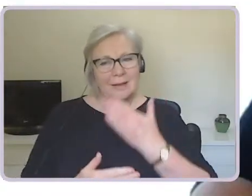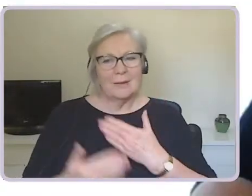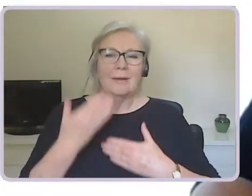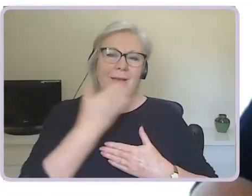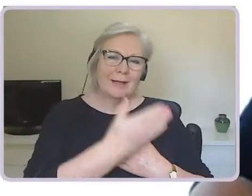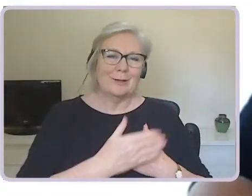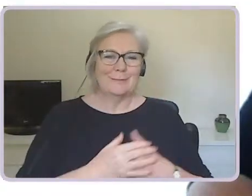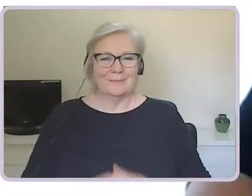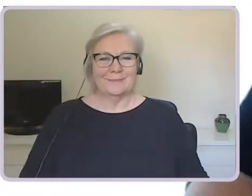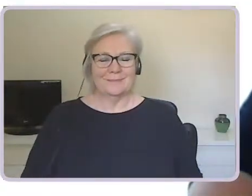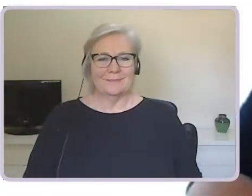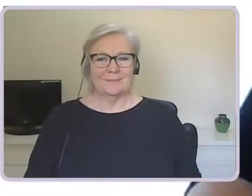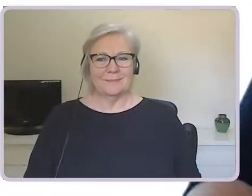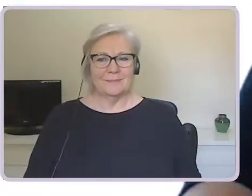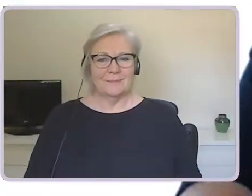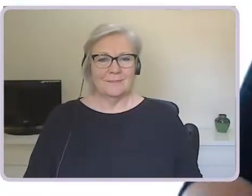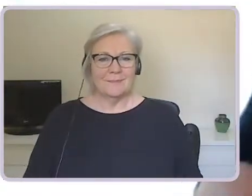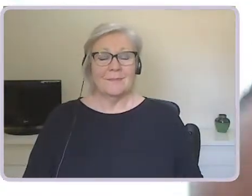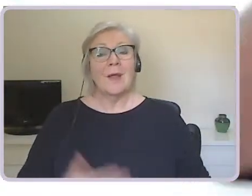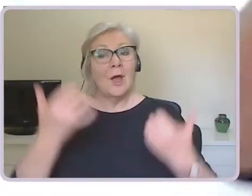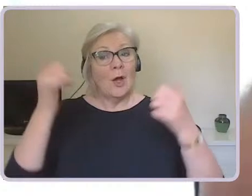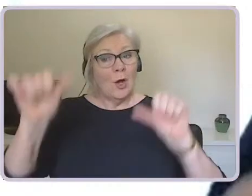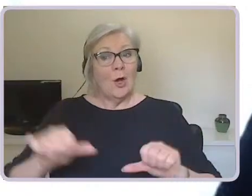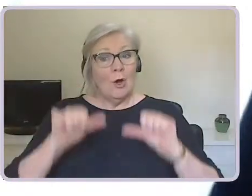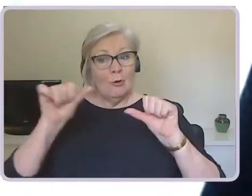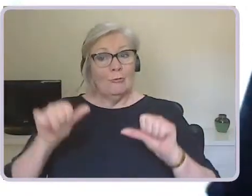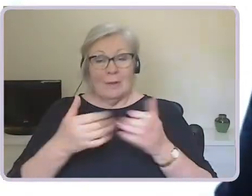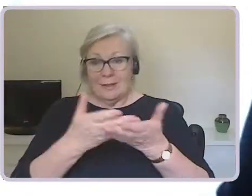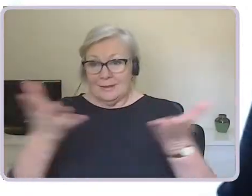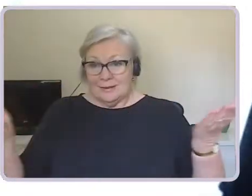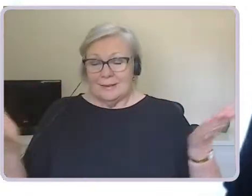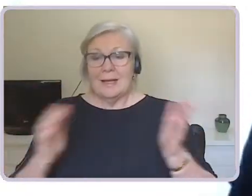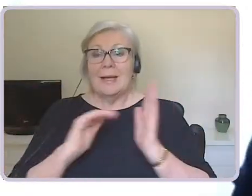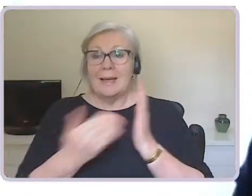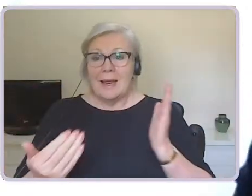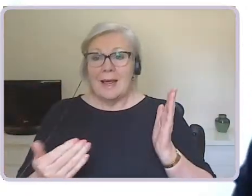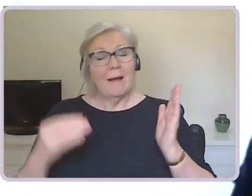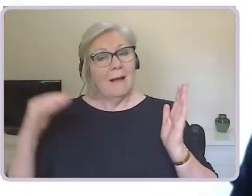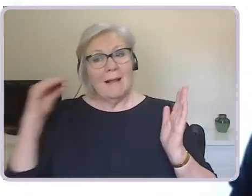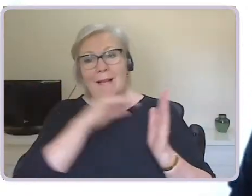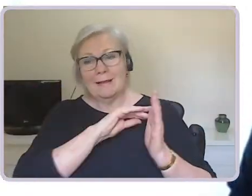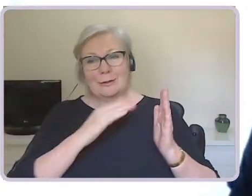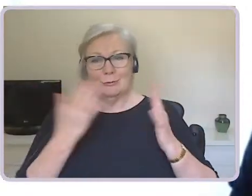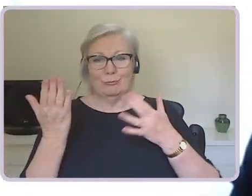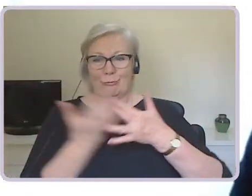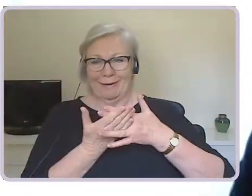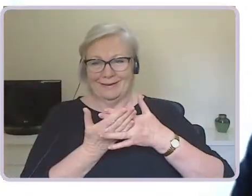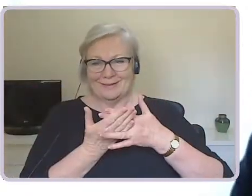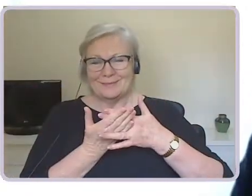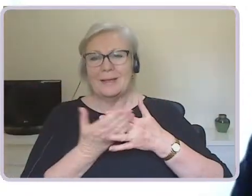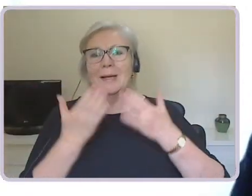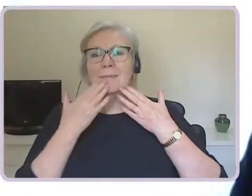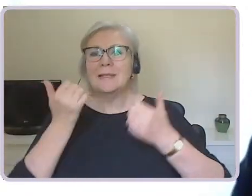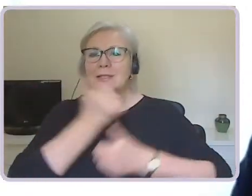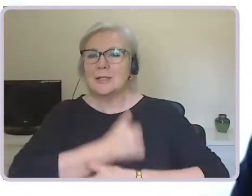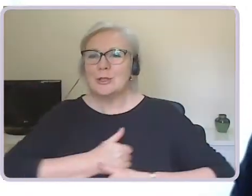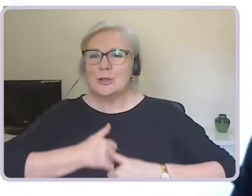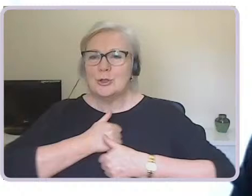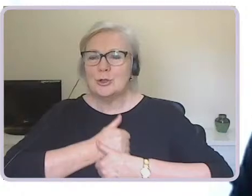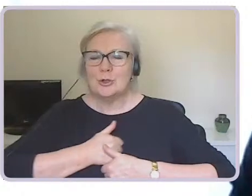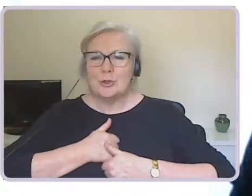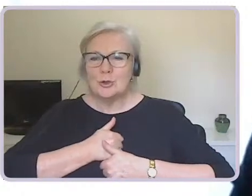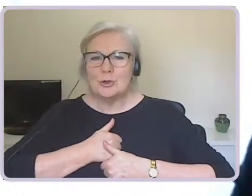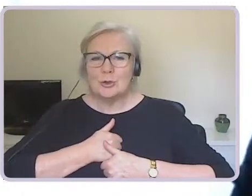you. Okay, everybody. So now we'll go to a lunch break. Please enjoy the Danger Zone